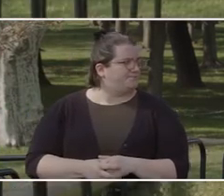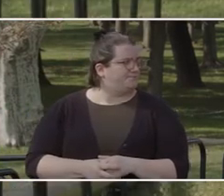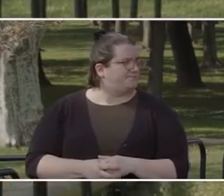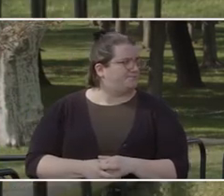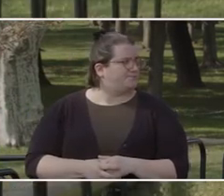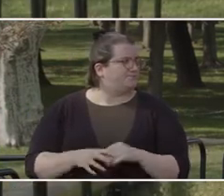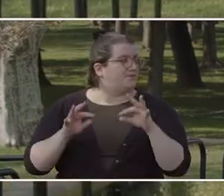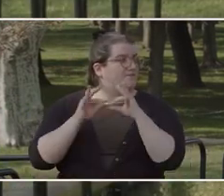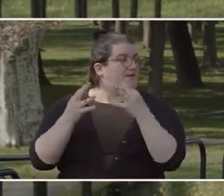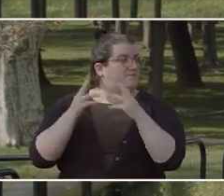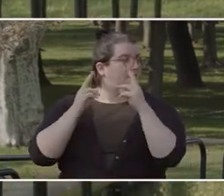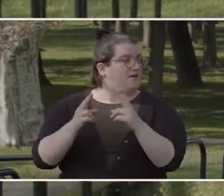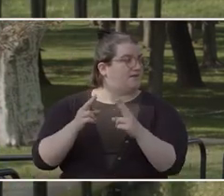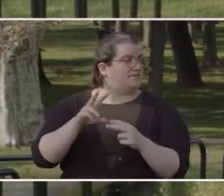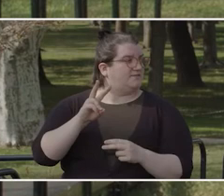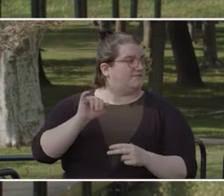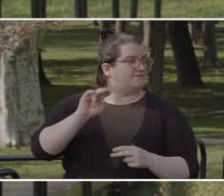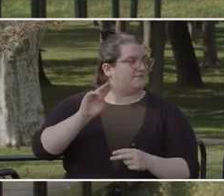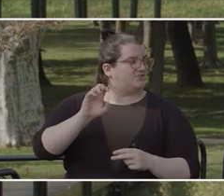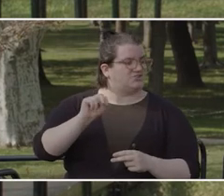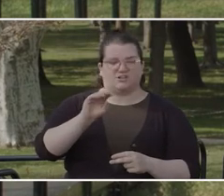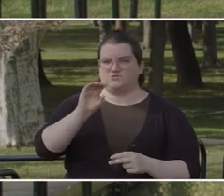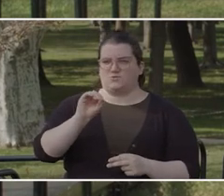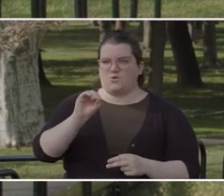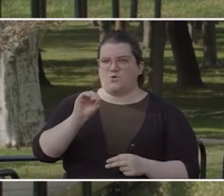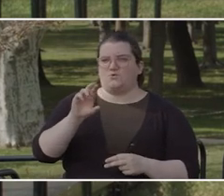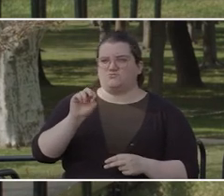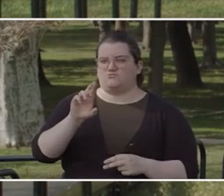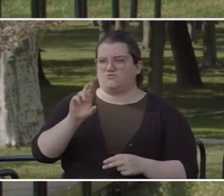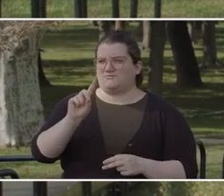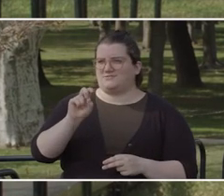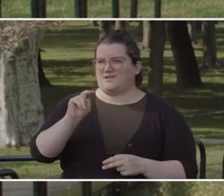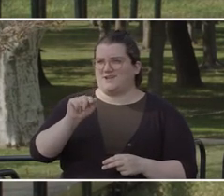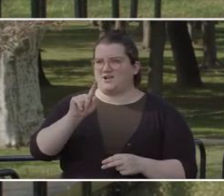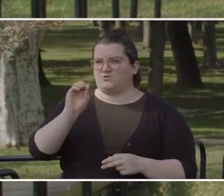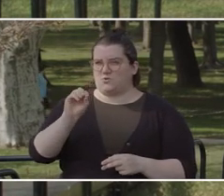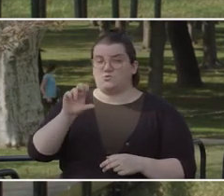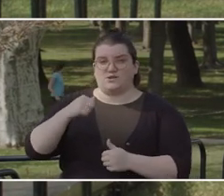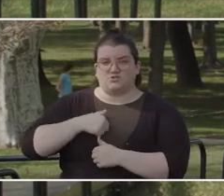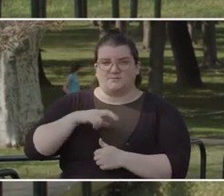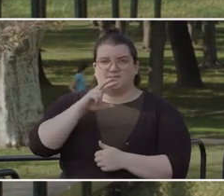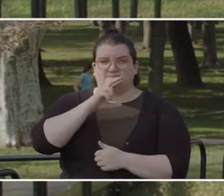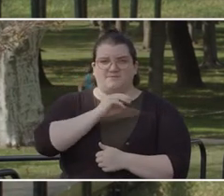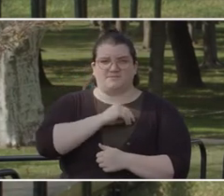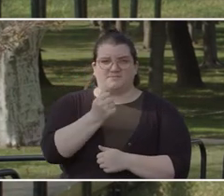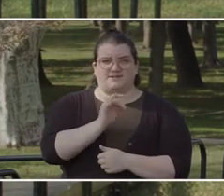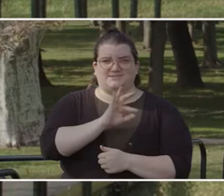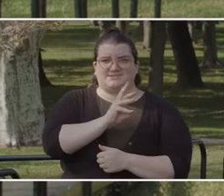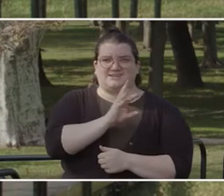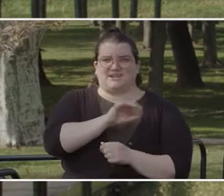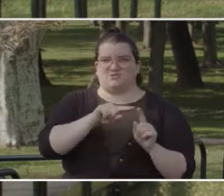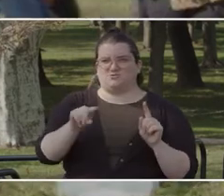The family honors Vincenzo Bordonato, U.S. Army, Vietnam, 1969 to